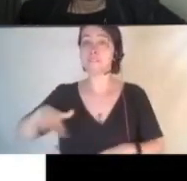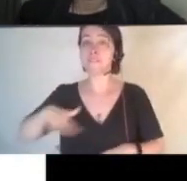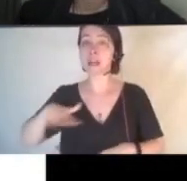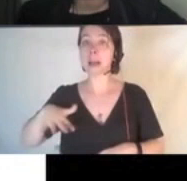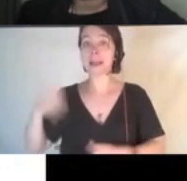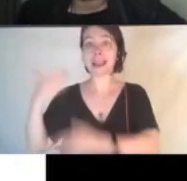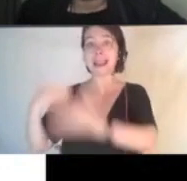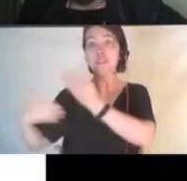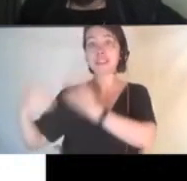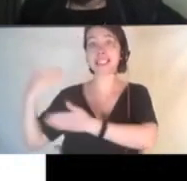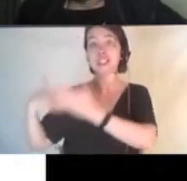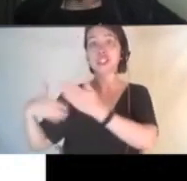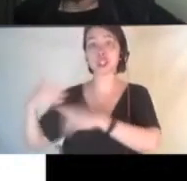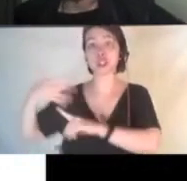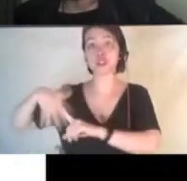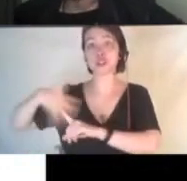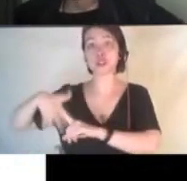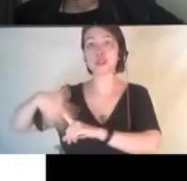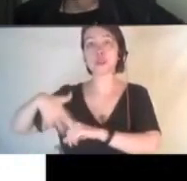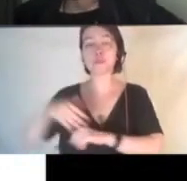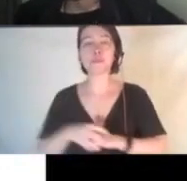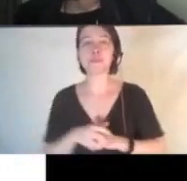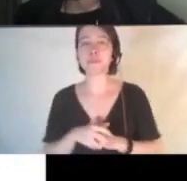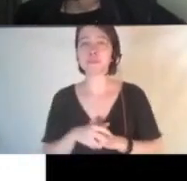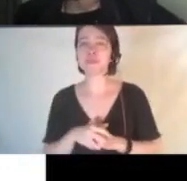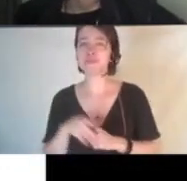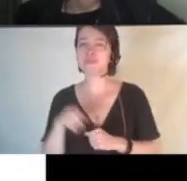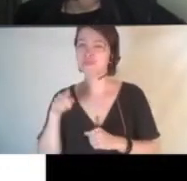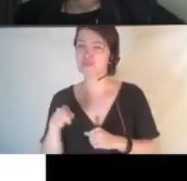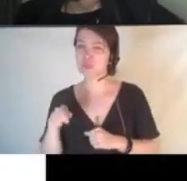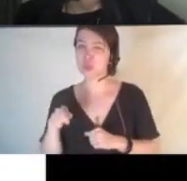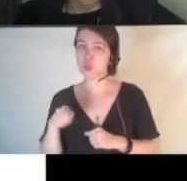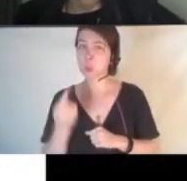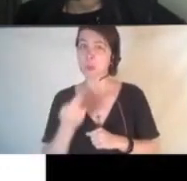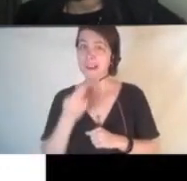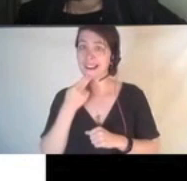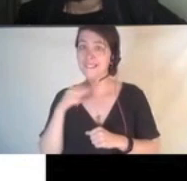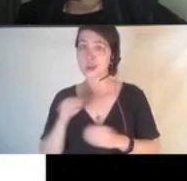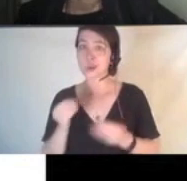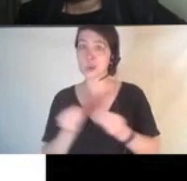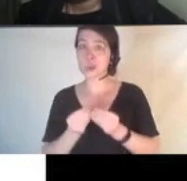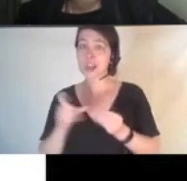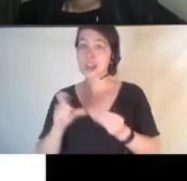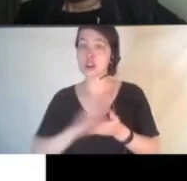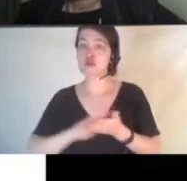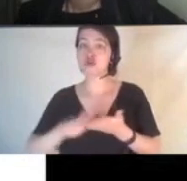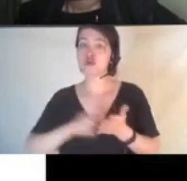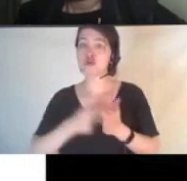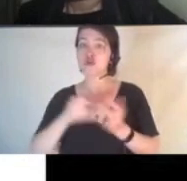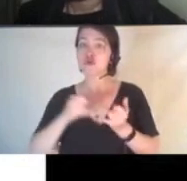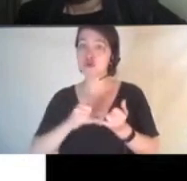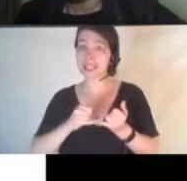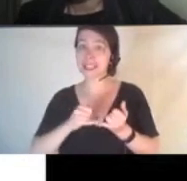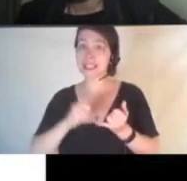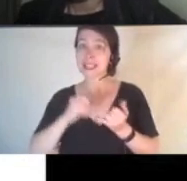was very much because you spent an afternoon with Professor Chris Spring at the British Museum to Looking look at at